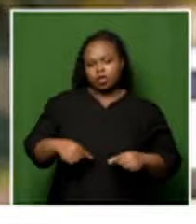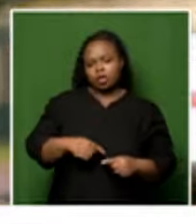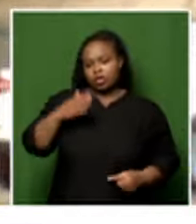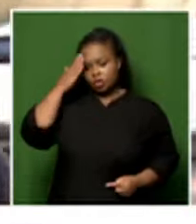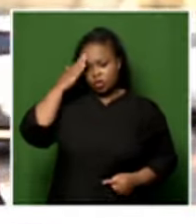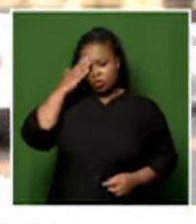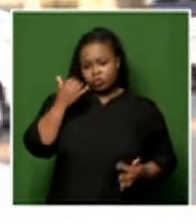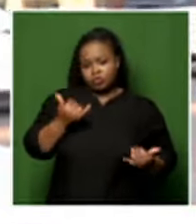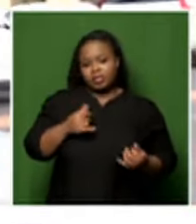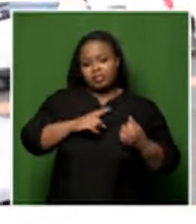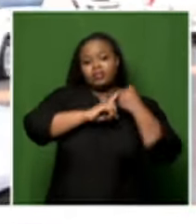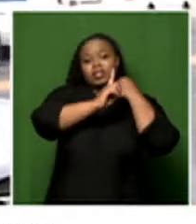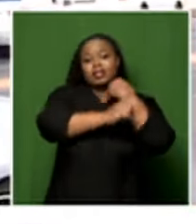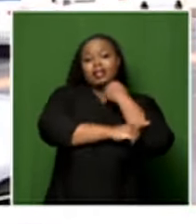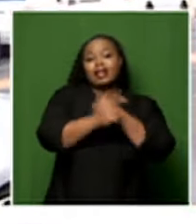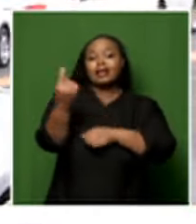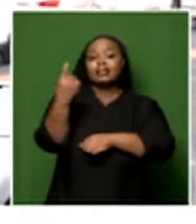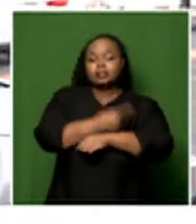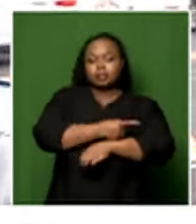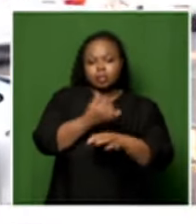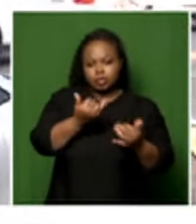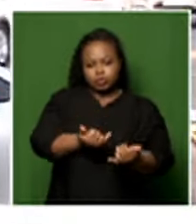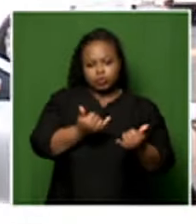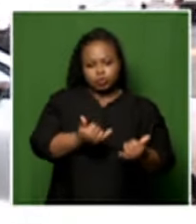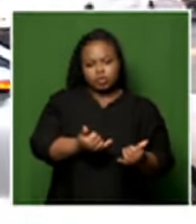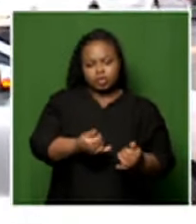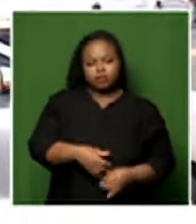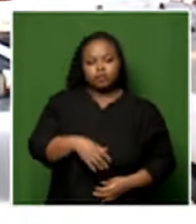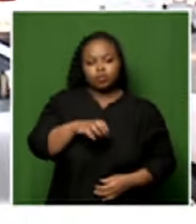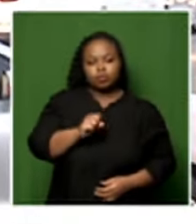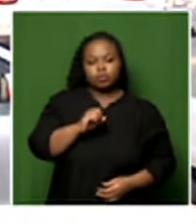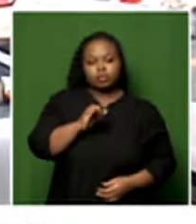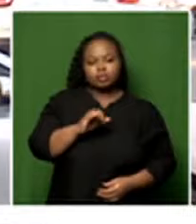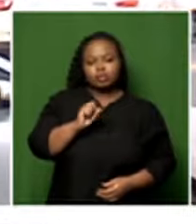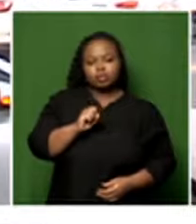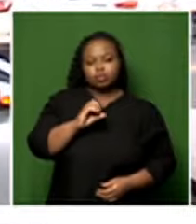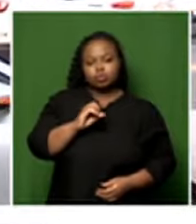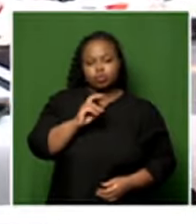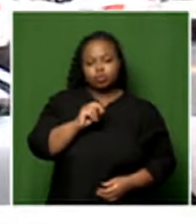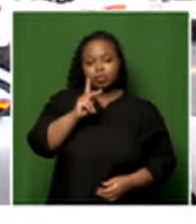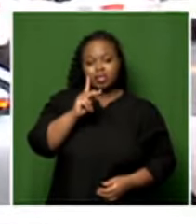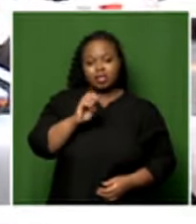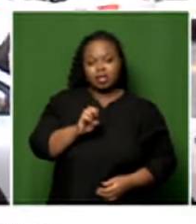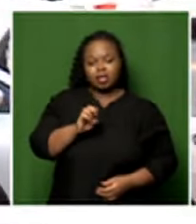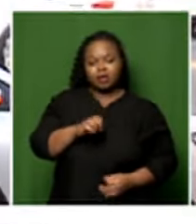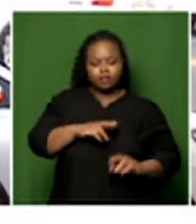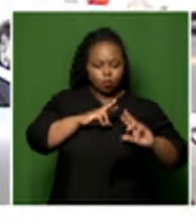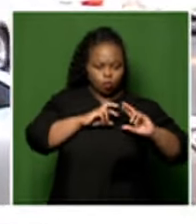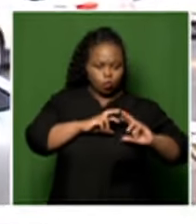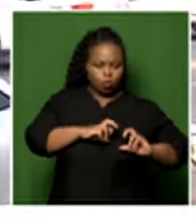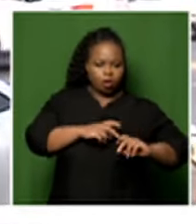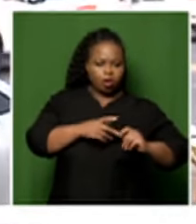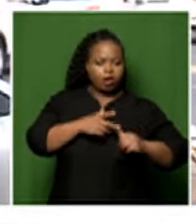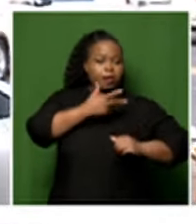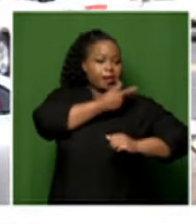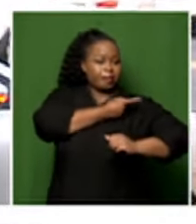be the last day. From what we understand, this is the last day for that Sisonke study to get